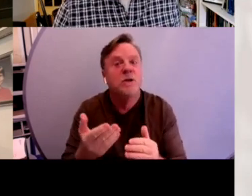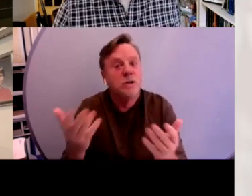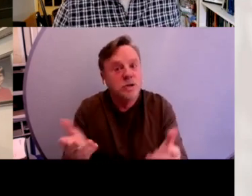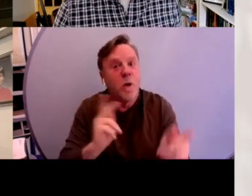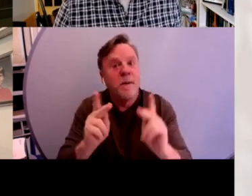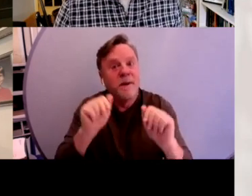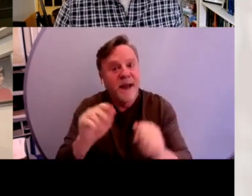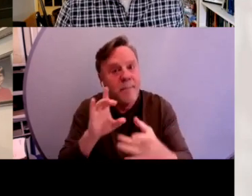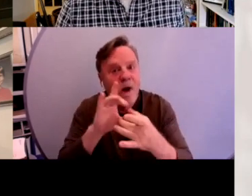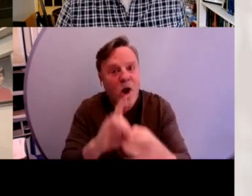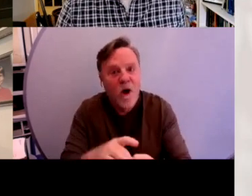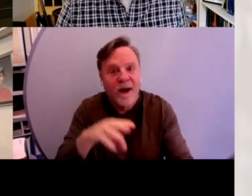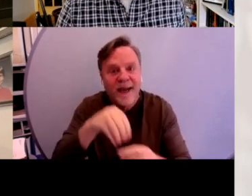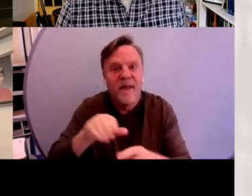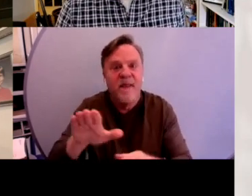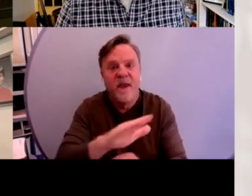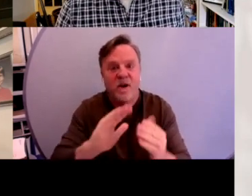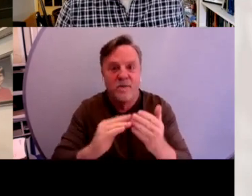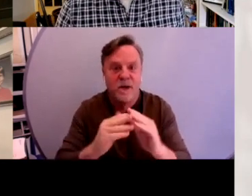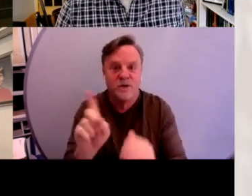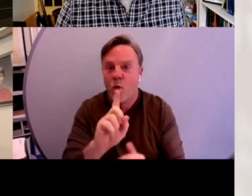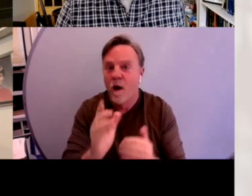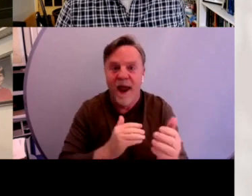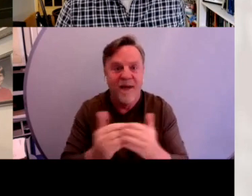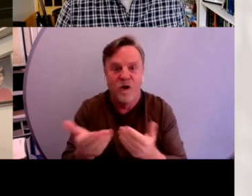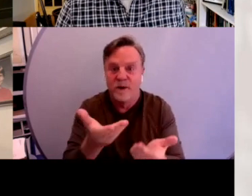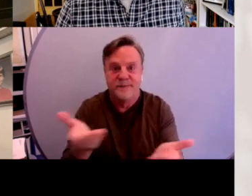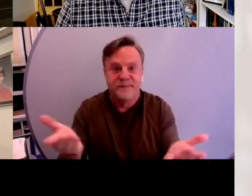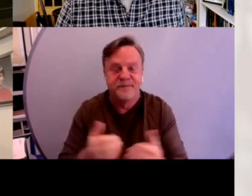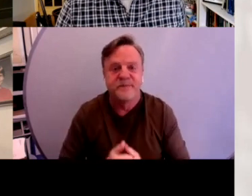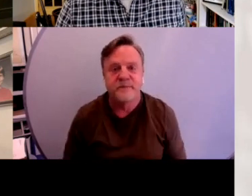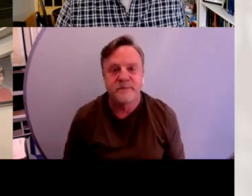belong in their communities wherever they are.